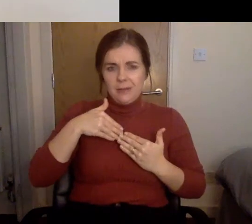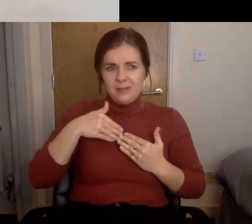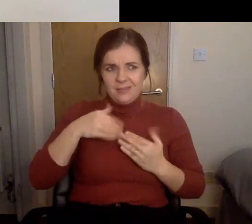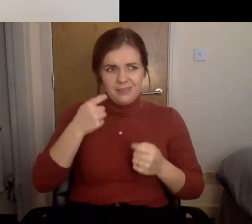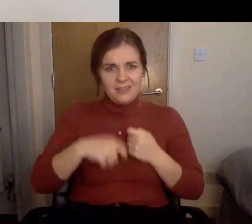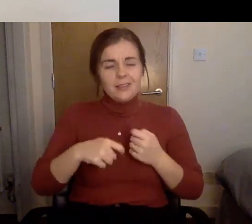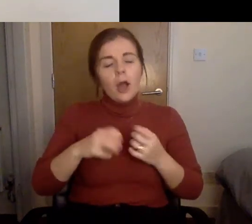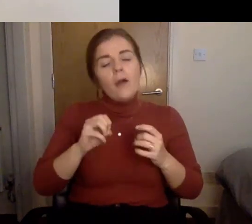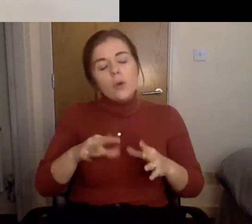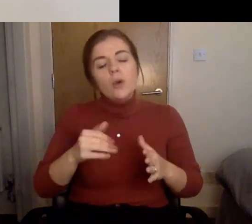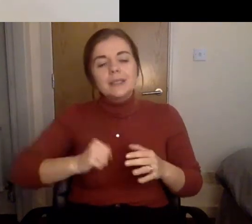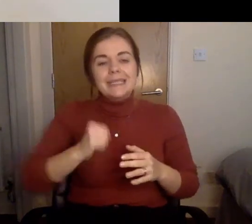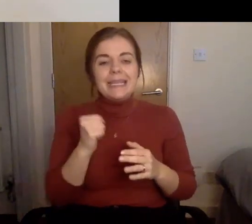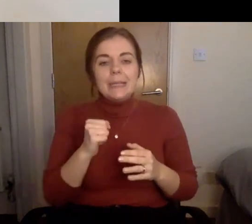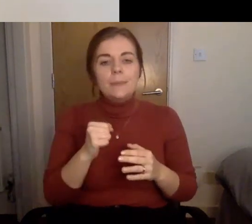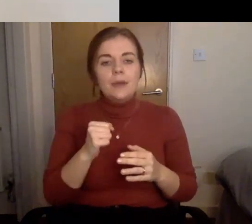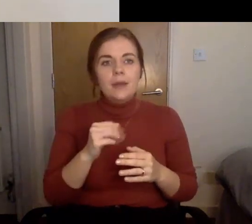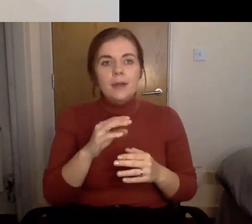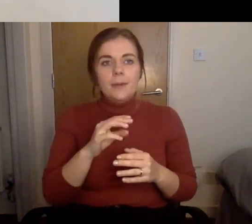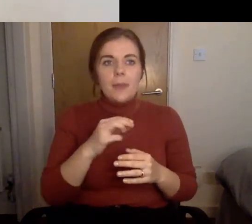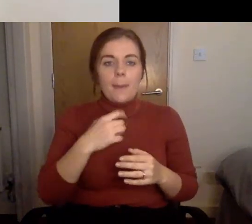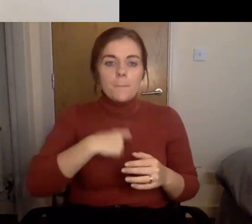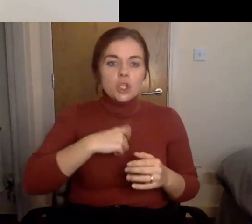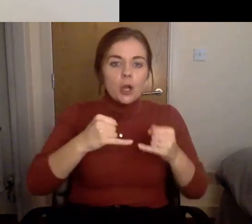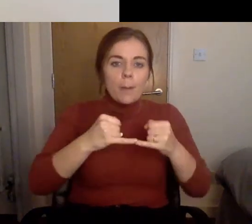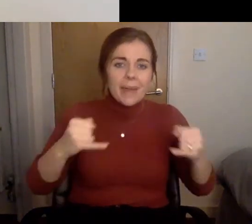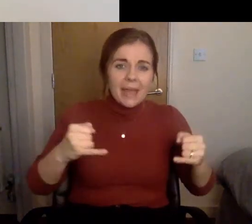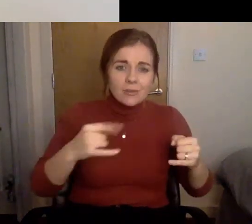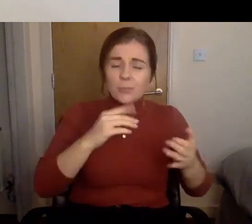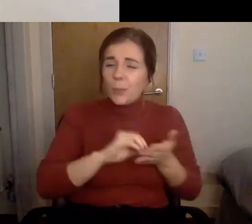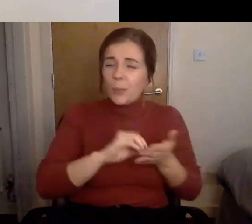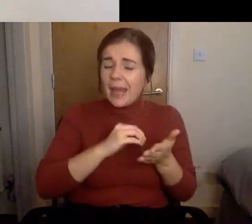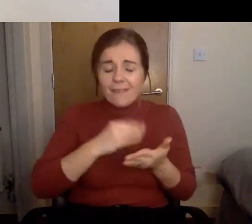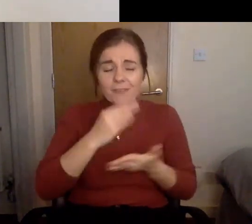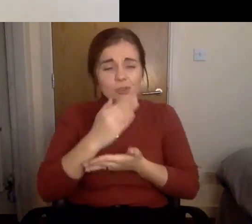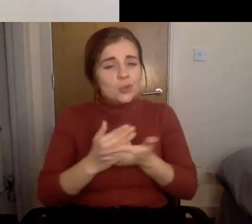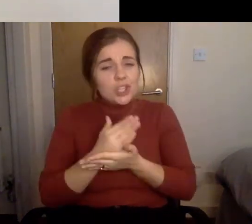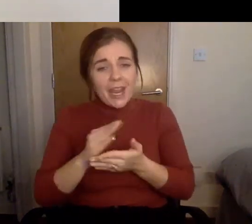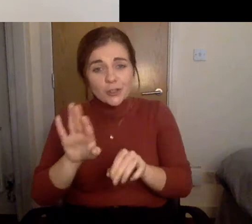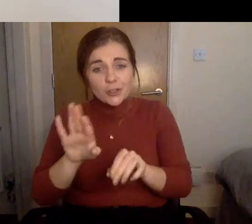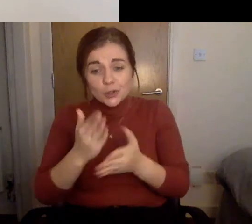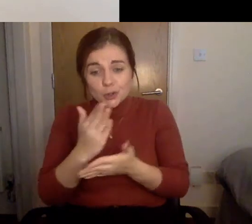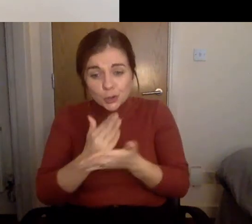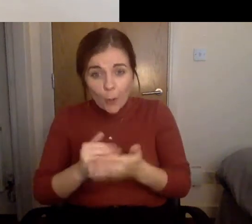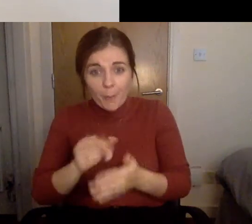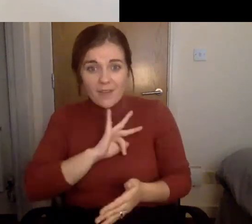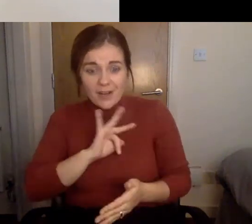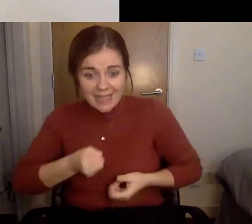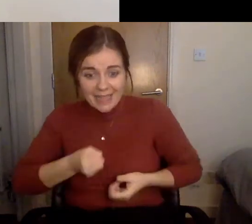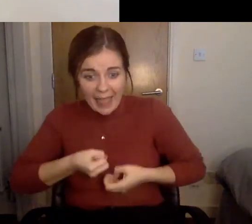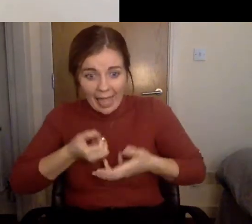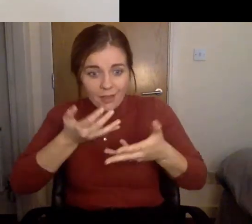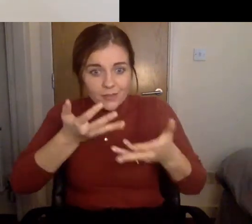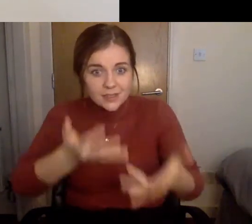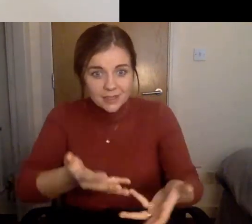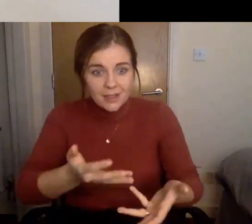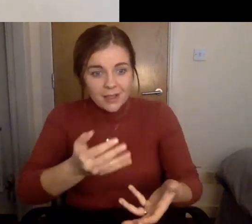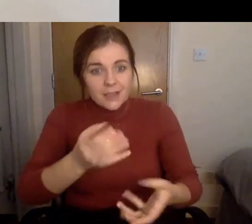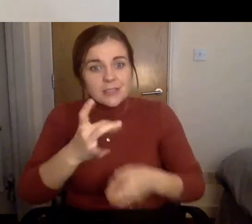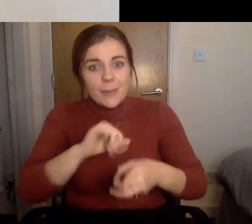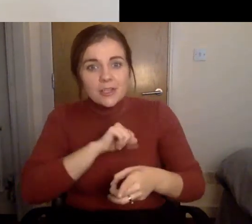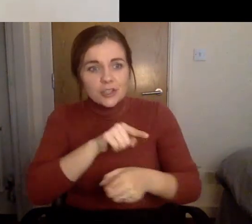personal boundary. But if we're not sharing some of ourselves, I don't know how we can get these kids to